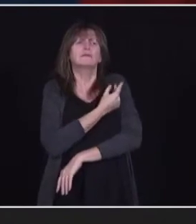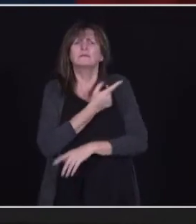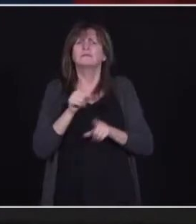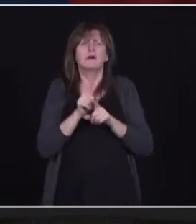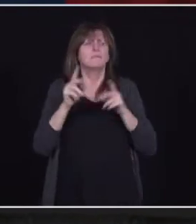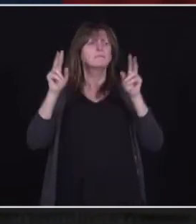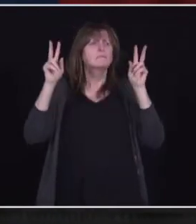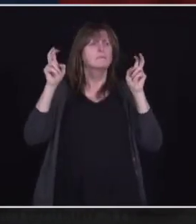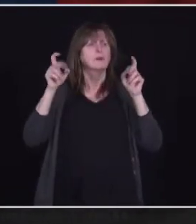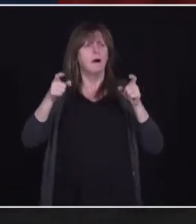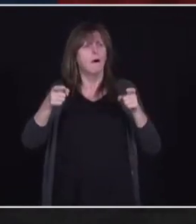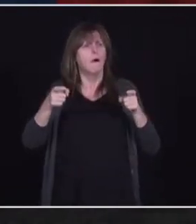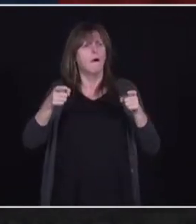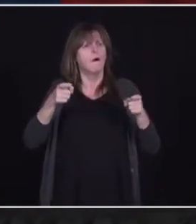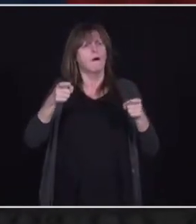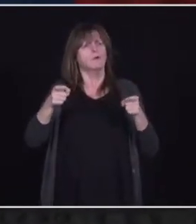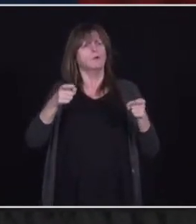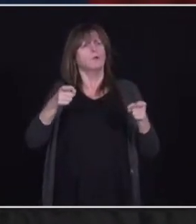appropriately.